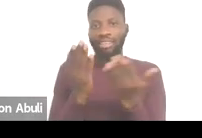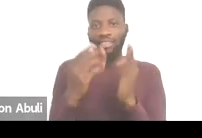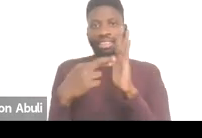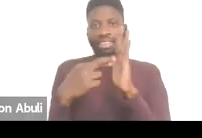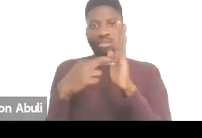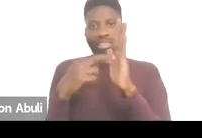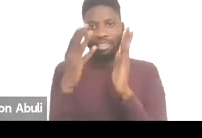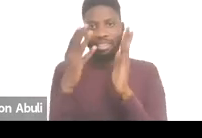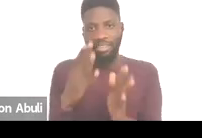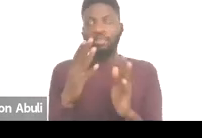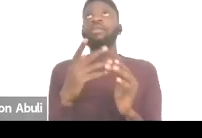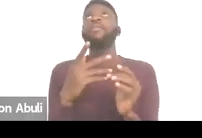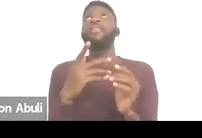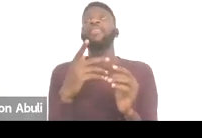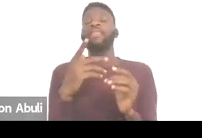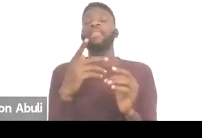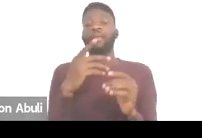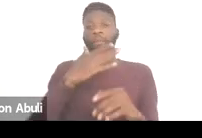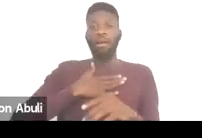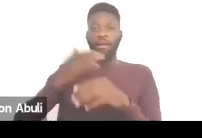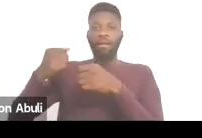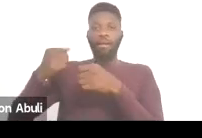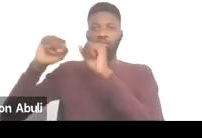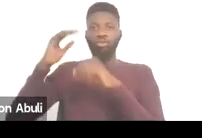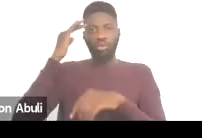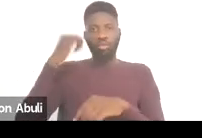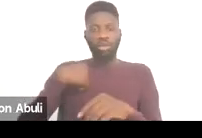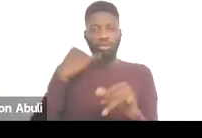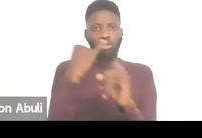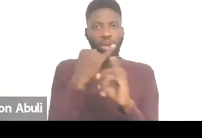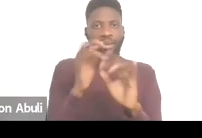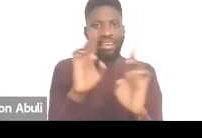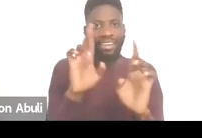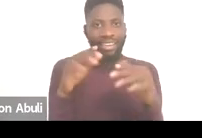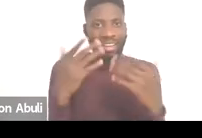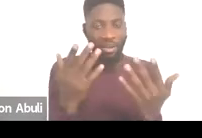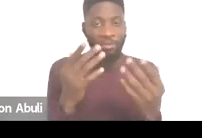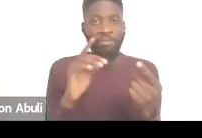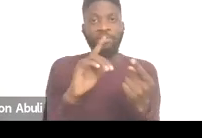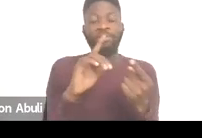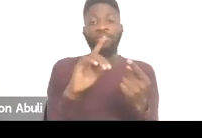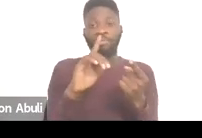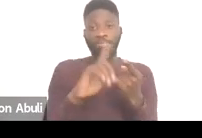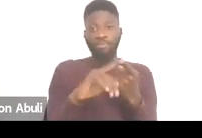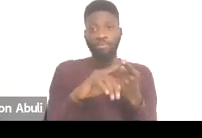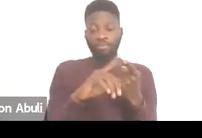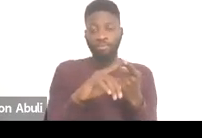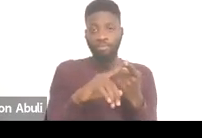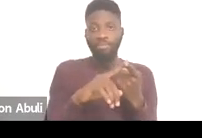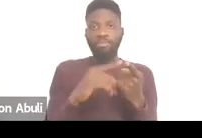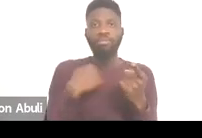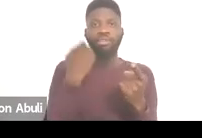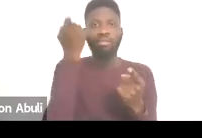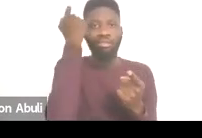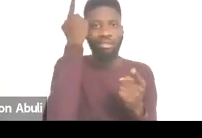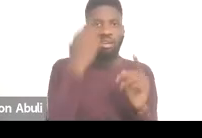how will my employer know that I am job ready? One, my employer will know that I'm job ready because one, I understand the role.